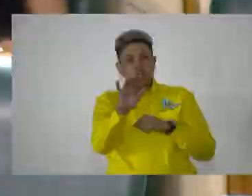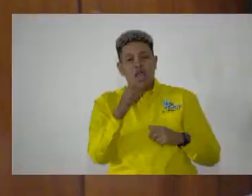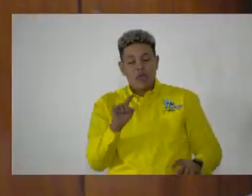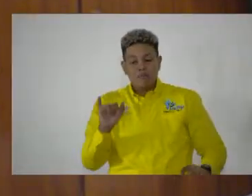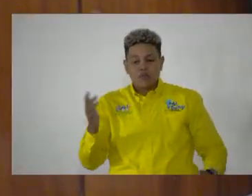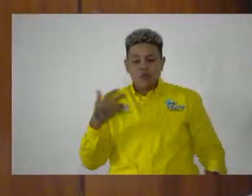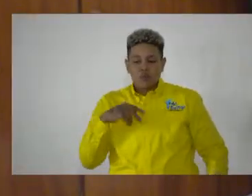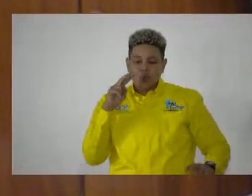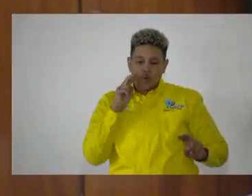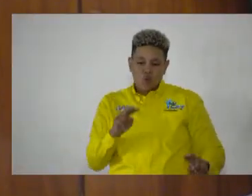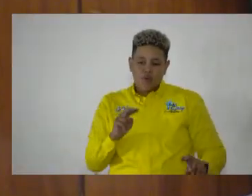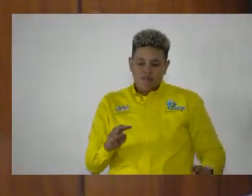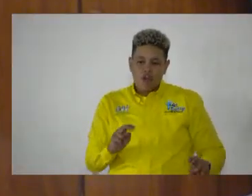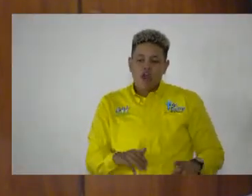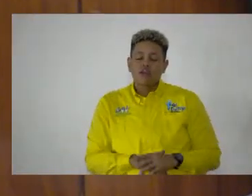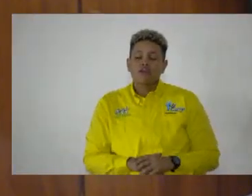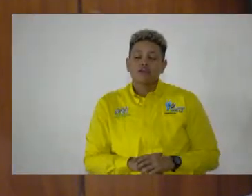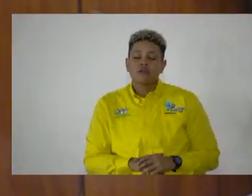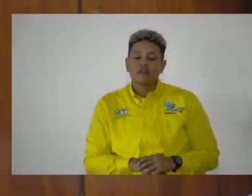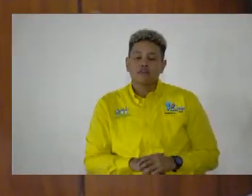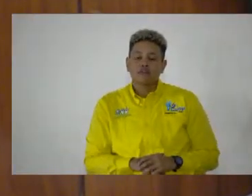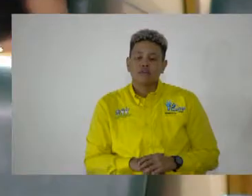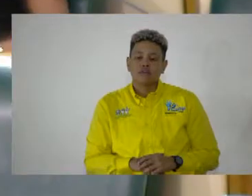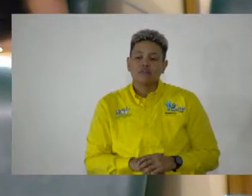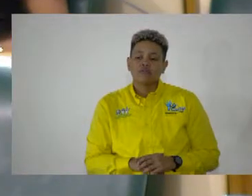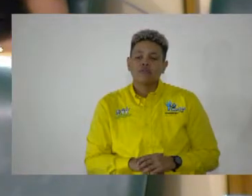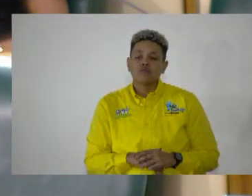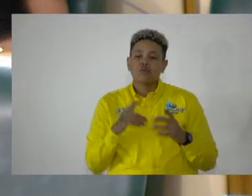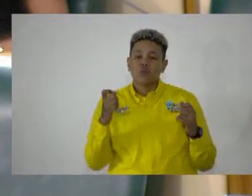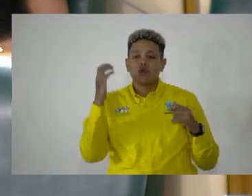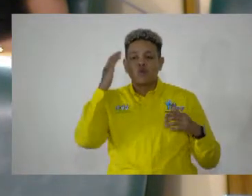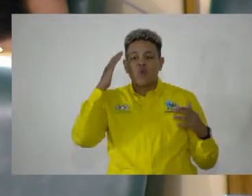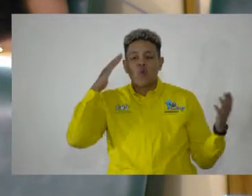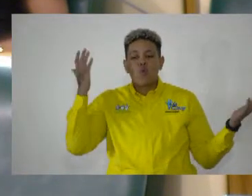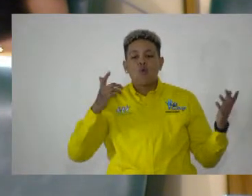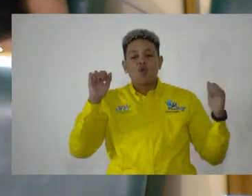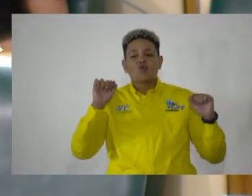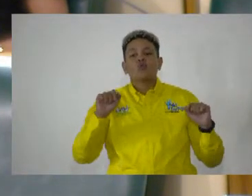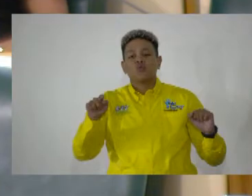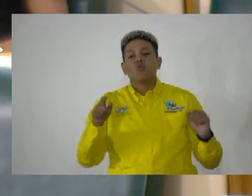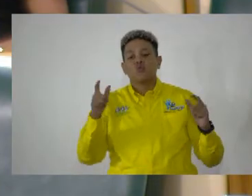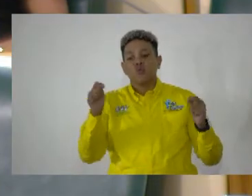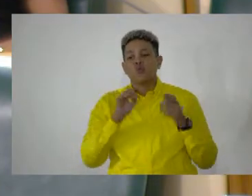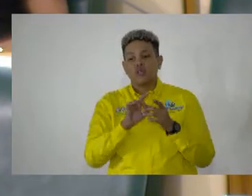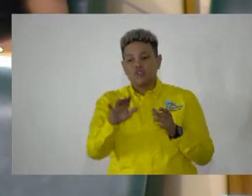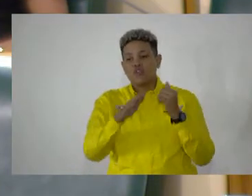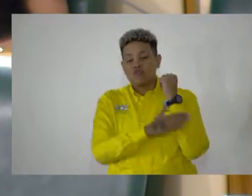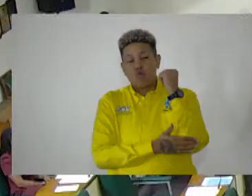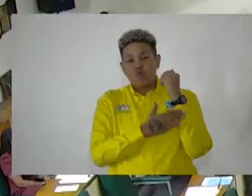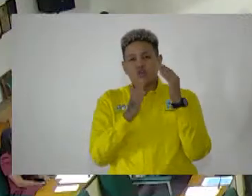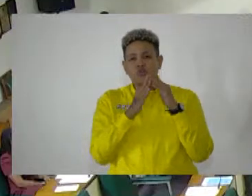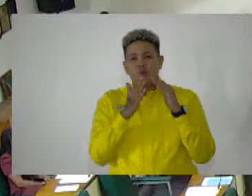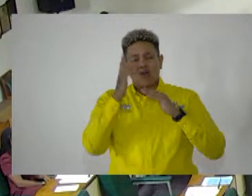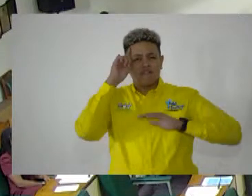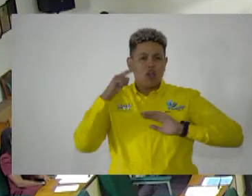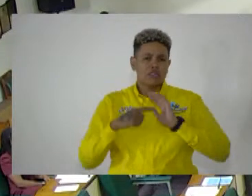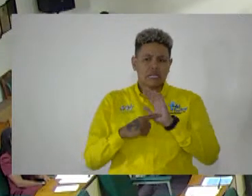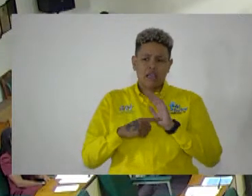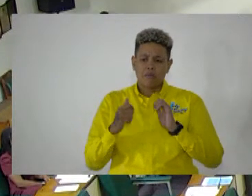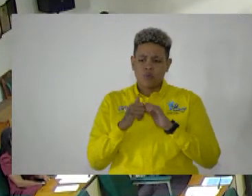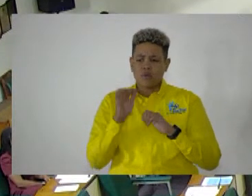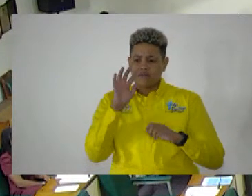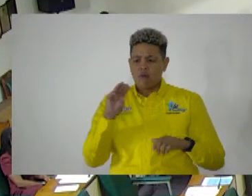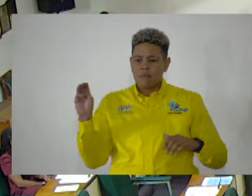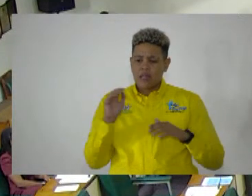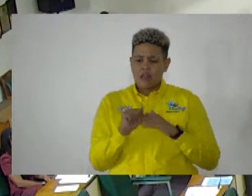we're looking for. Now, you wanted to know that what could you do in your rural township, for example, with $4